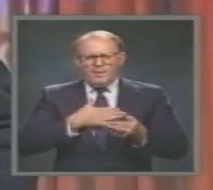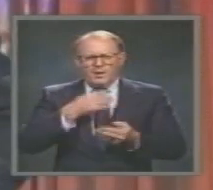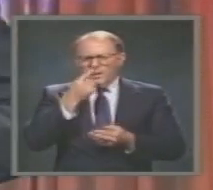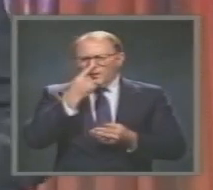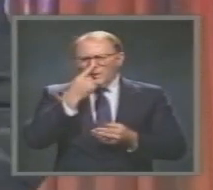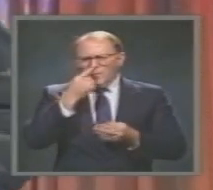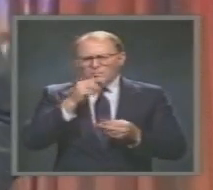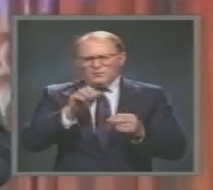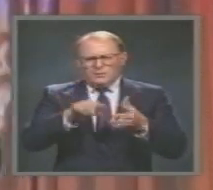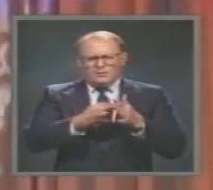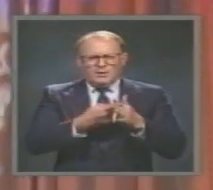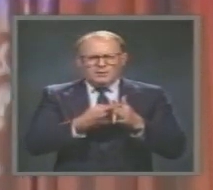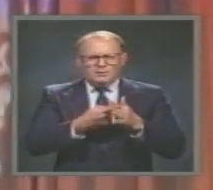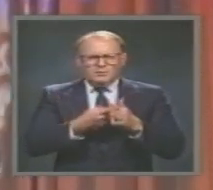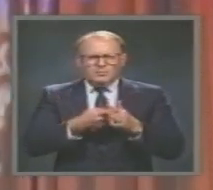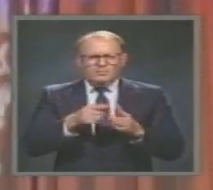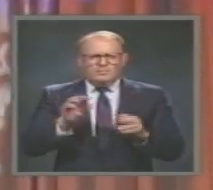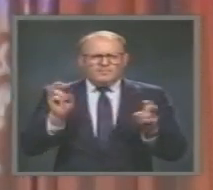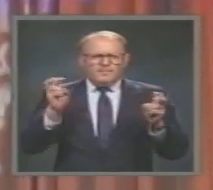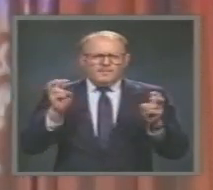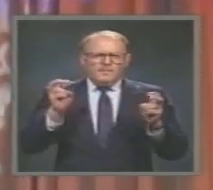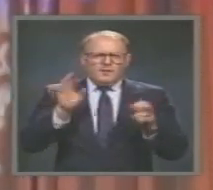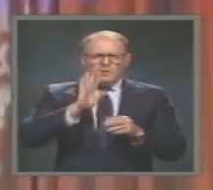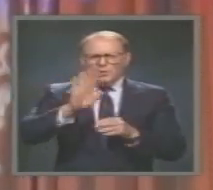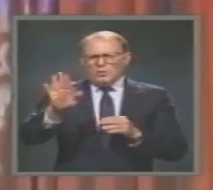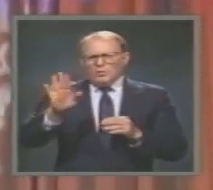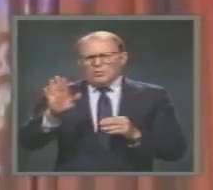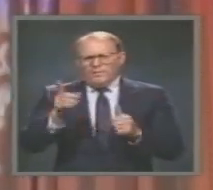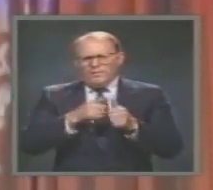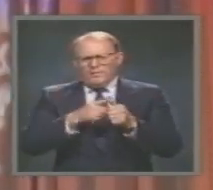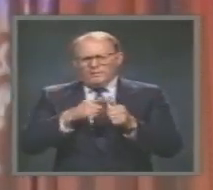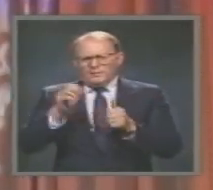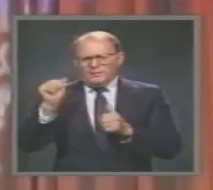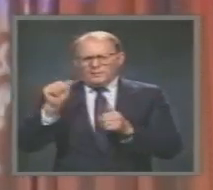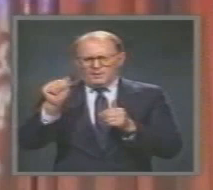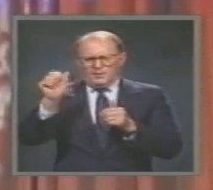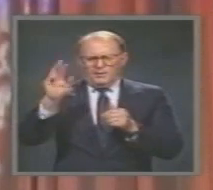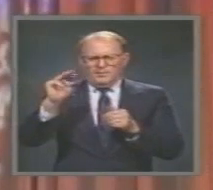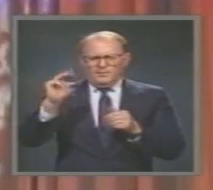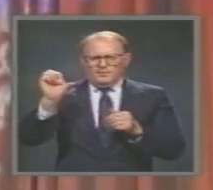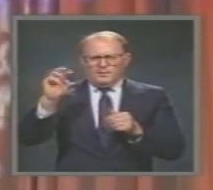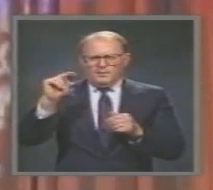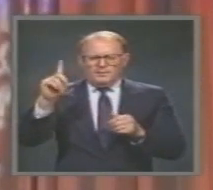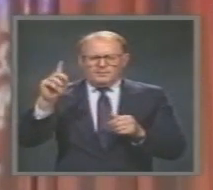you? Your First Amendment right of free speech does not give